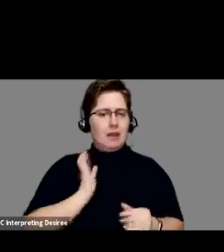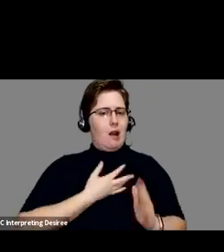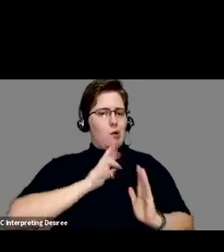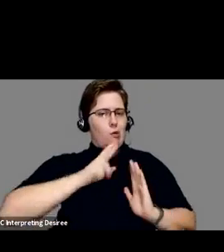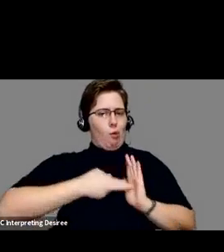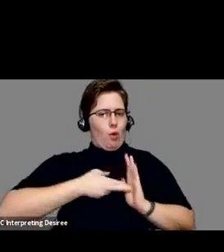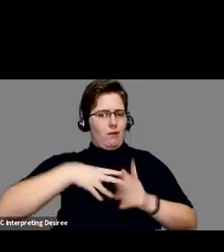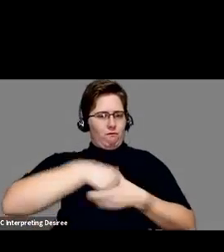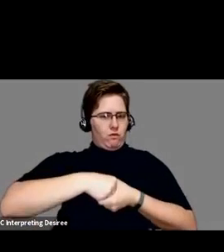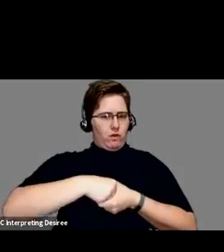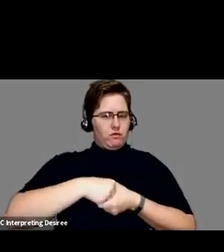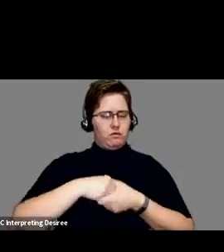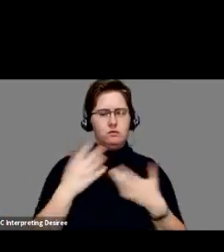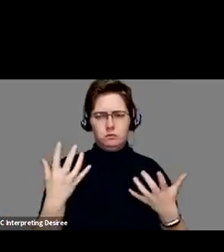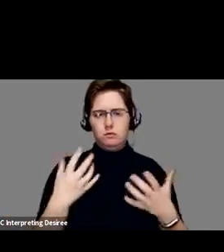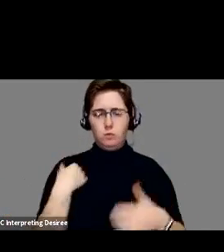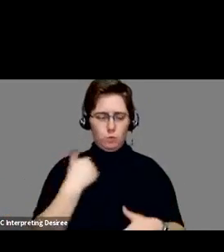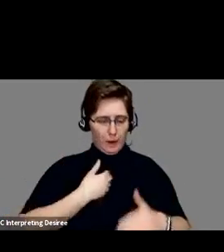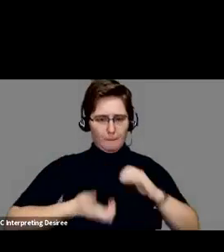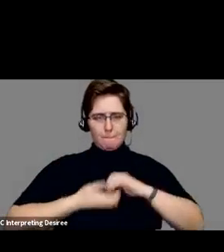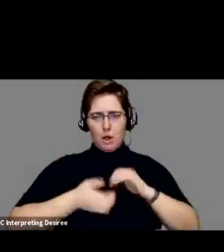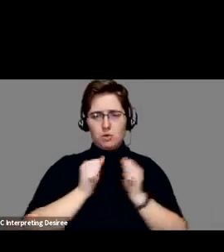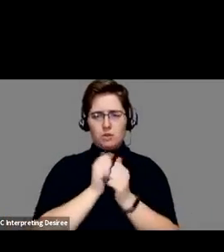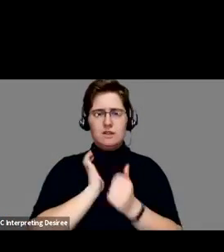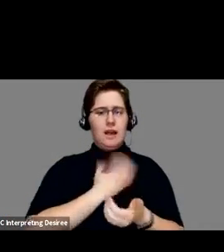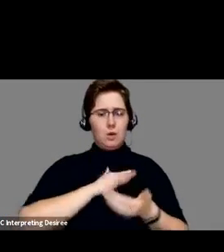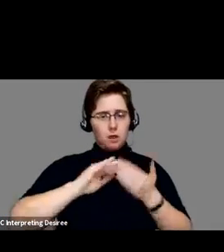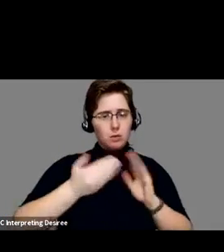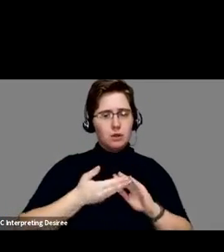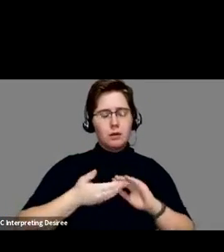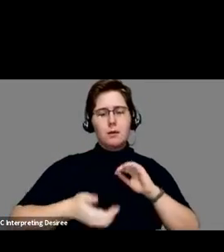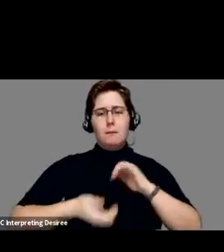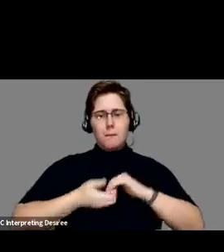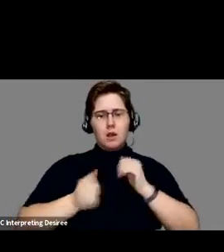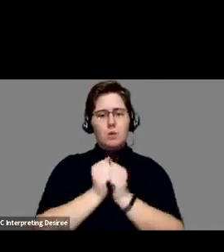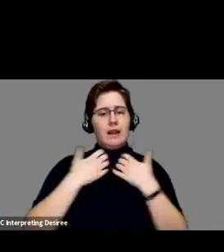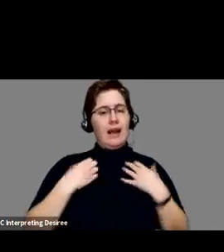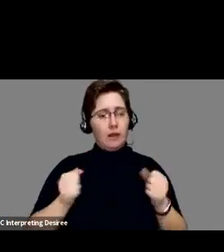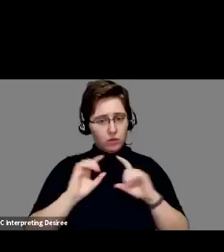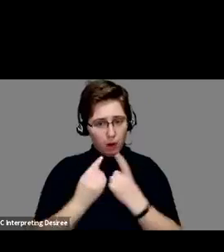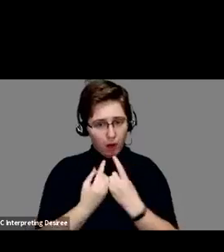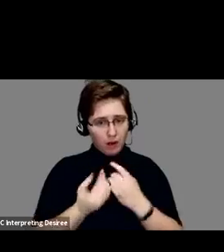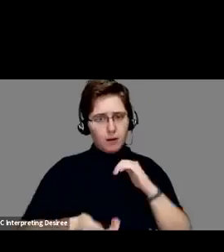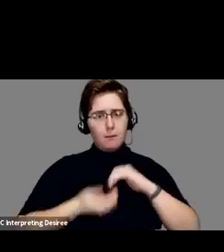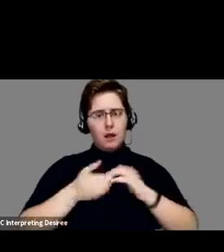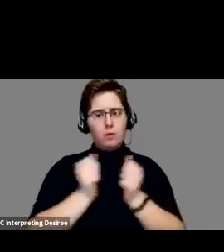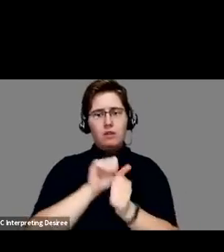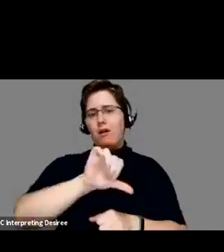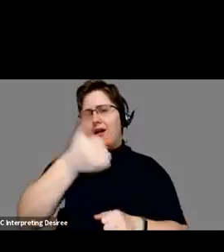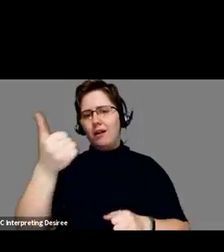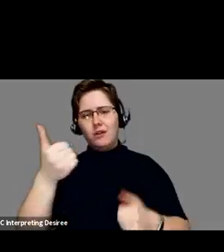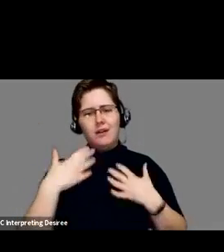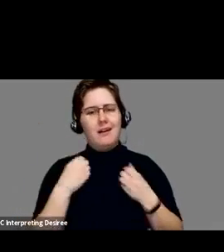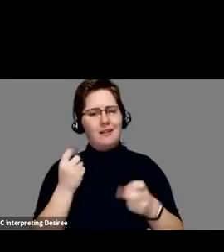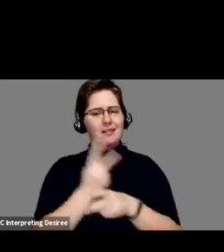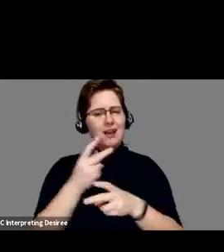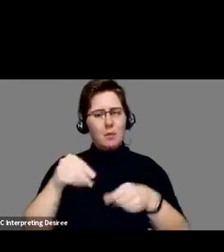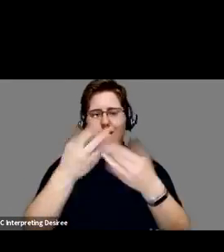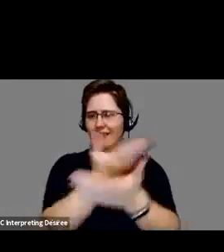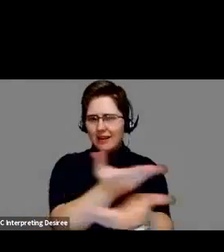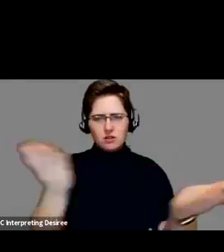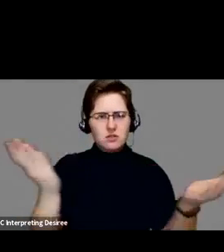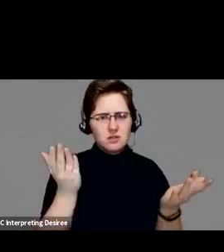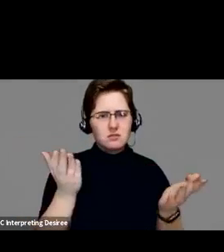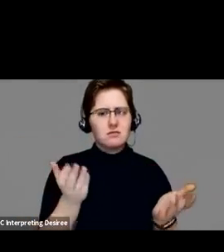as partners with our community, partners with the health department, and partners with our other healthcare providers in the